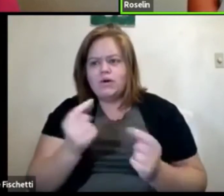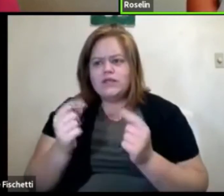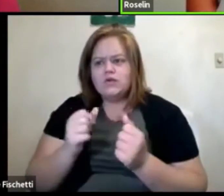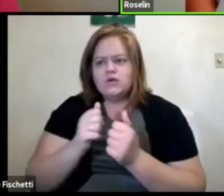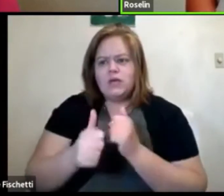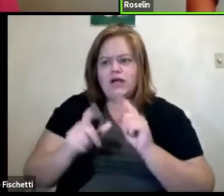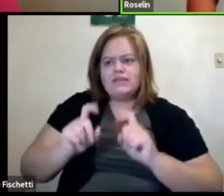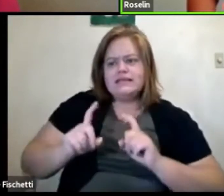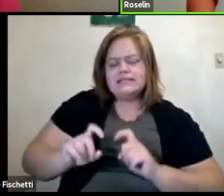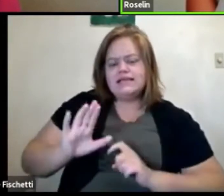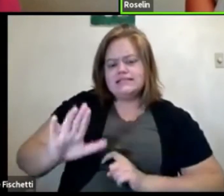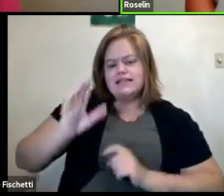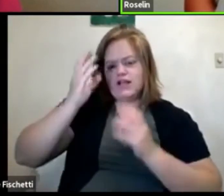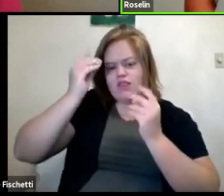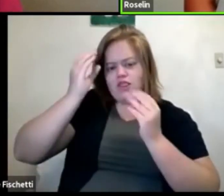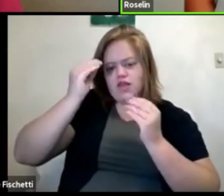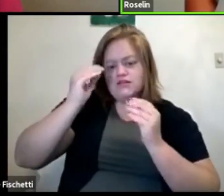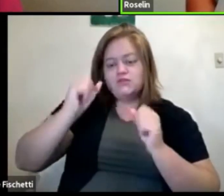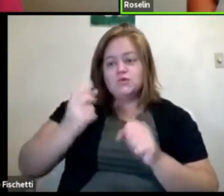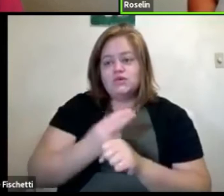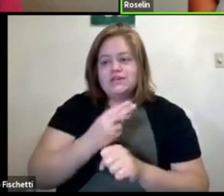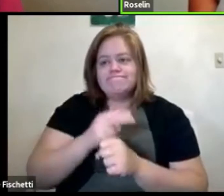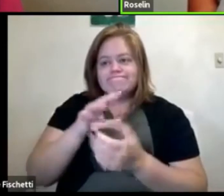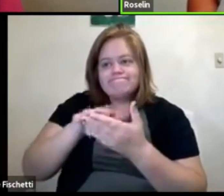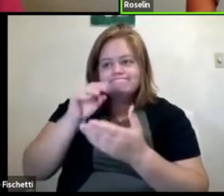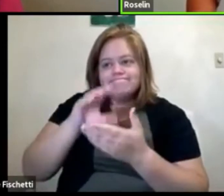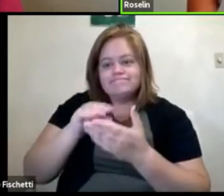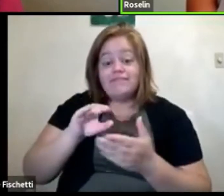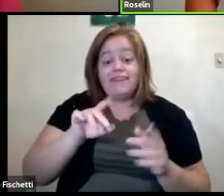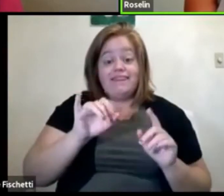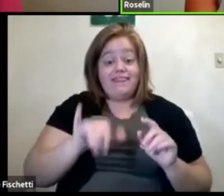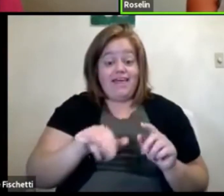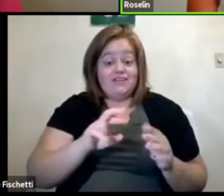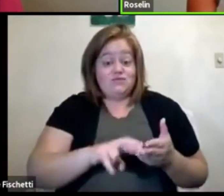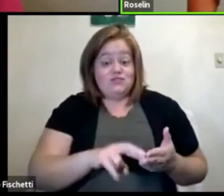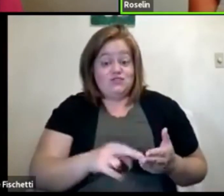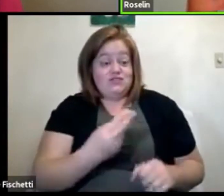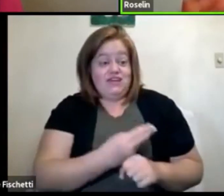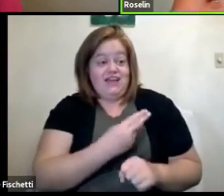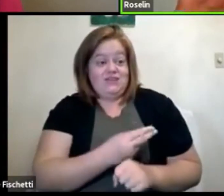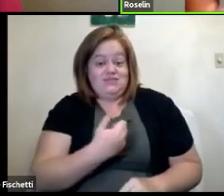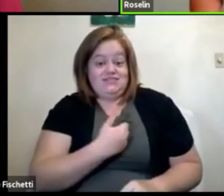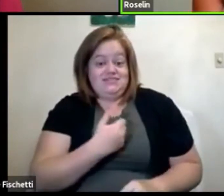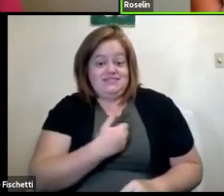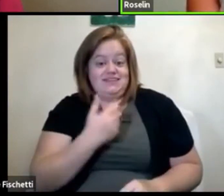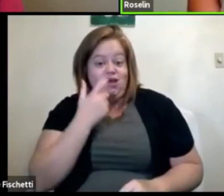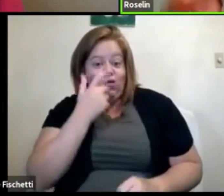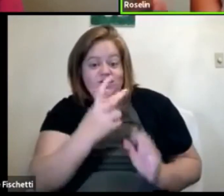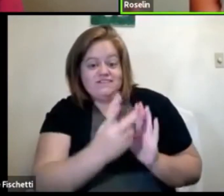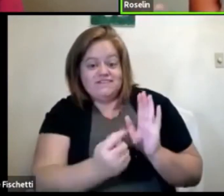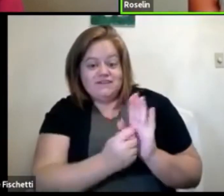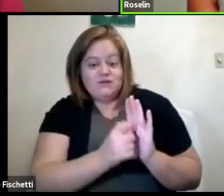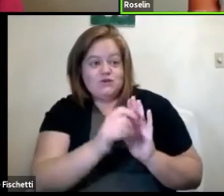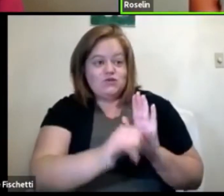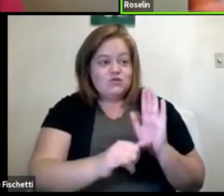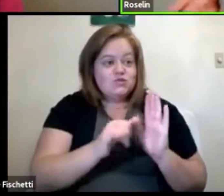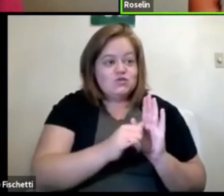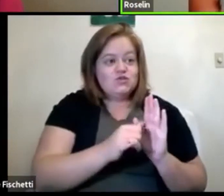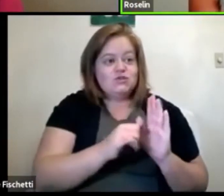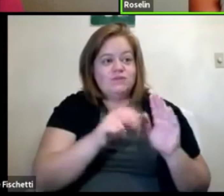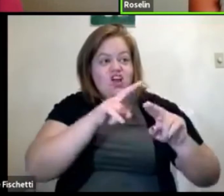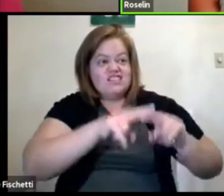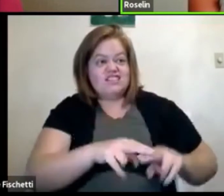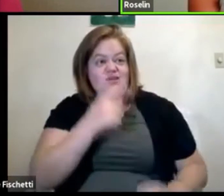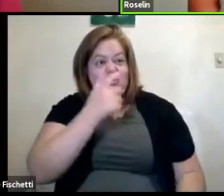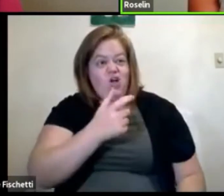think. So using that also, that's research. I use that as my own research. Like I sit down on YouTube and watch a ton of videos just to see